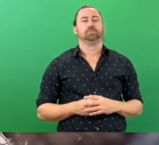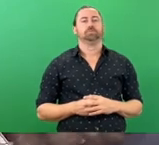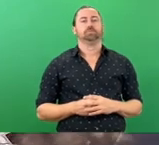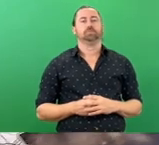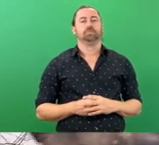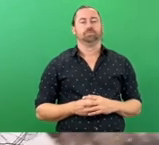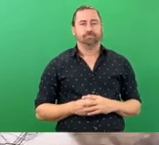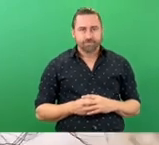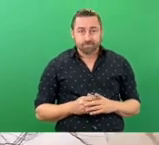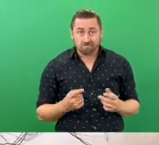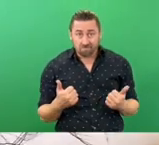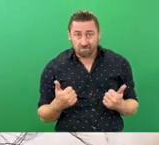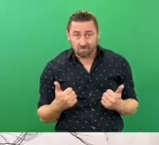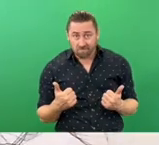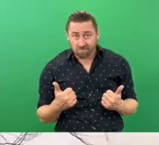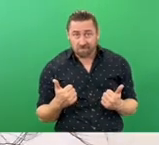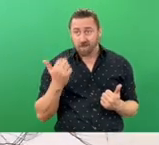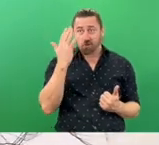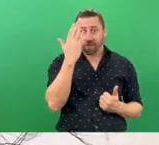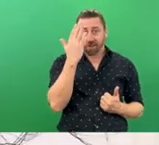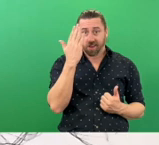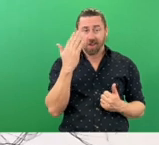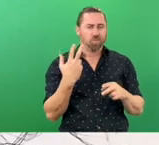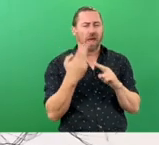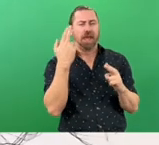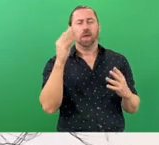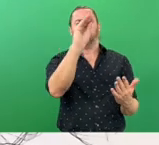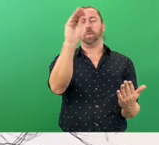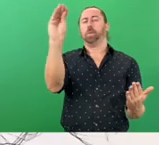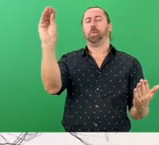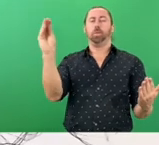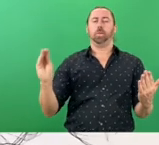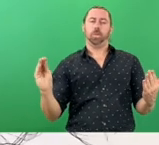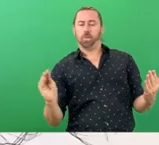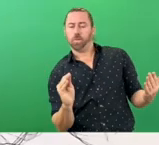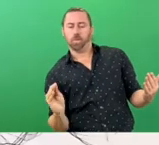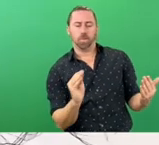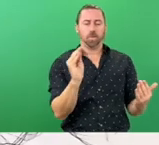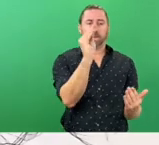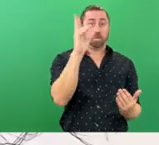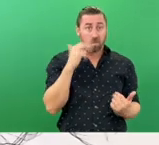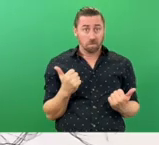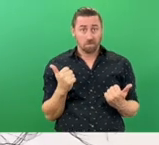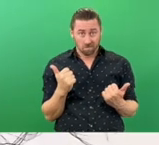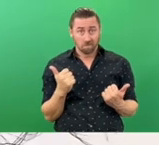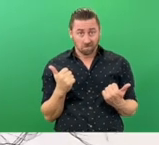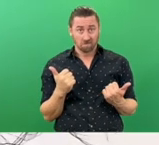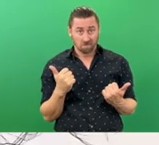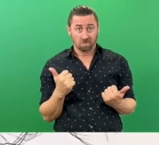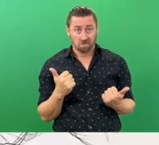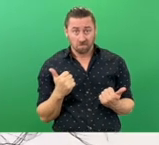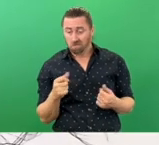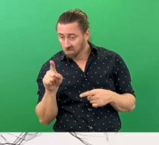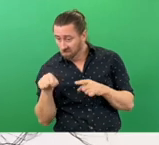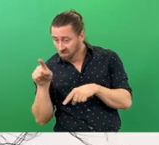Okay, so how has everybody's quick sketch of the honesty mirror come out so far? All right, seeing some